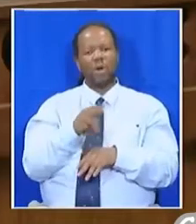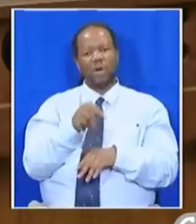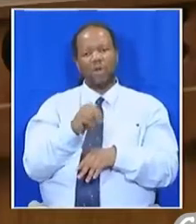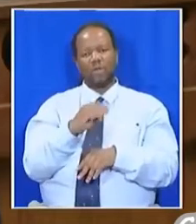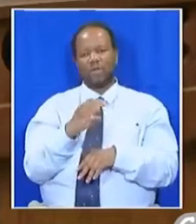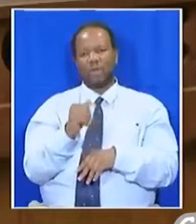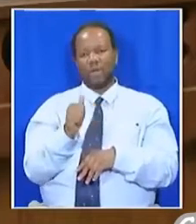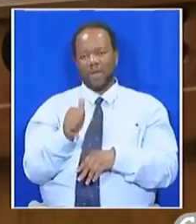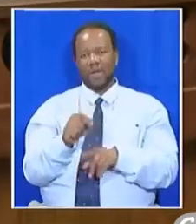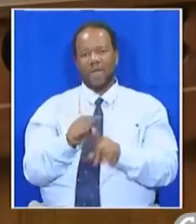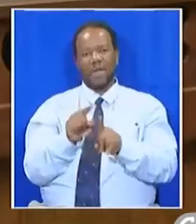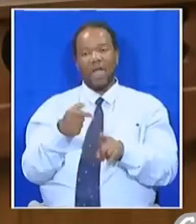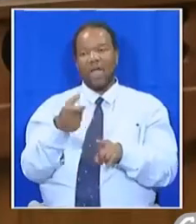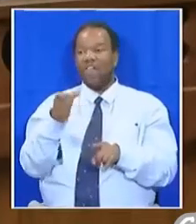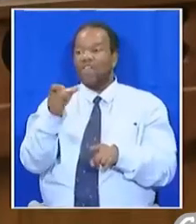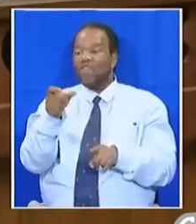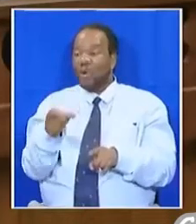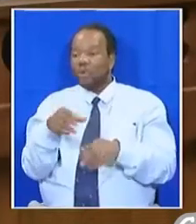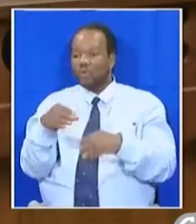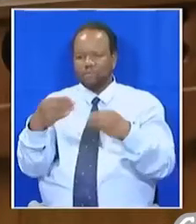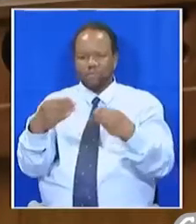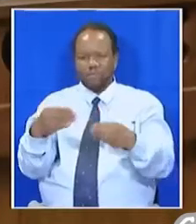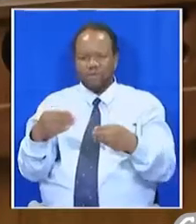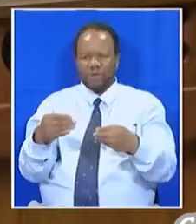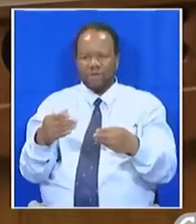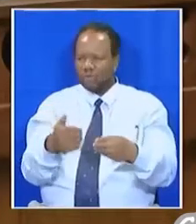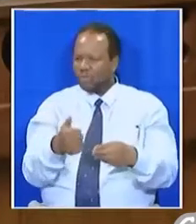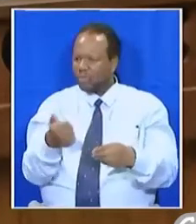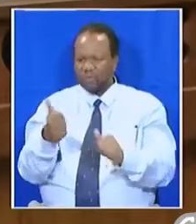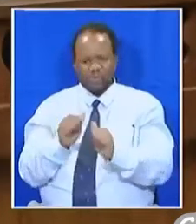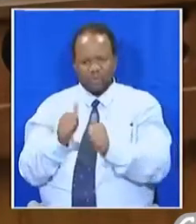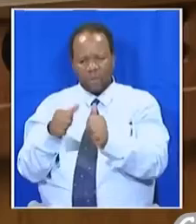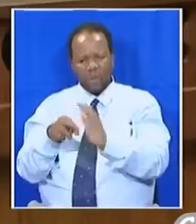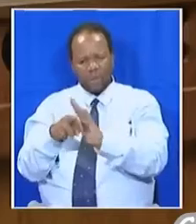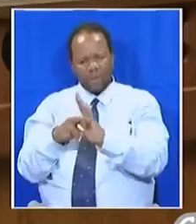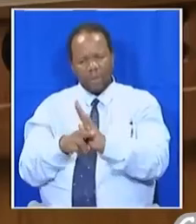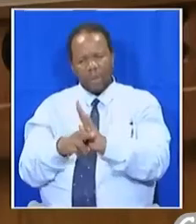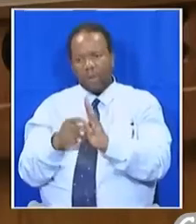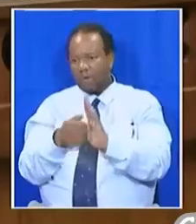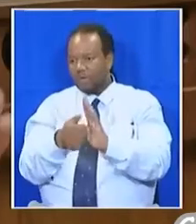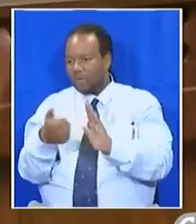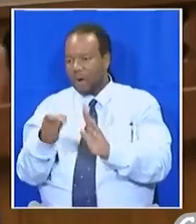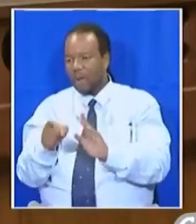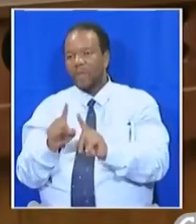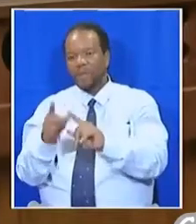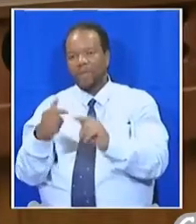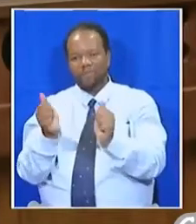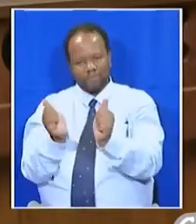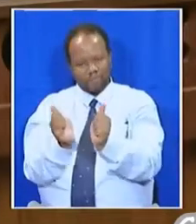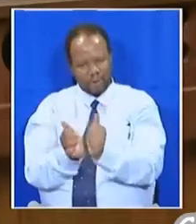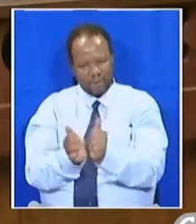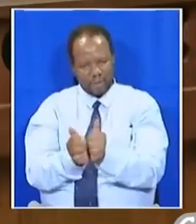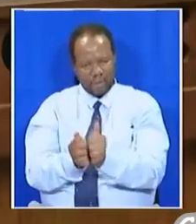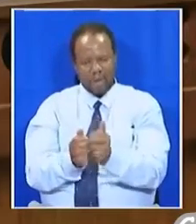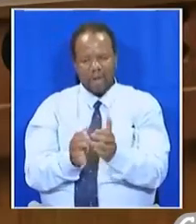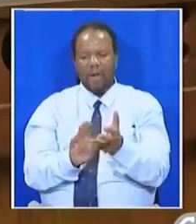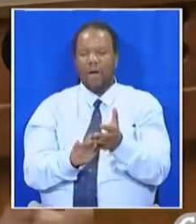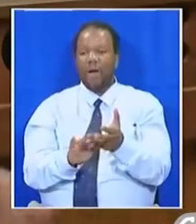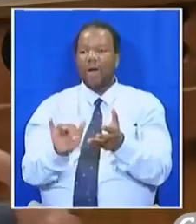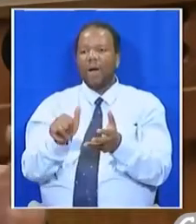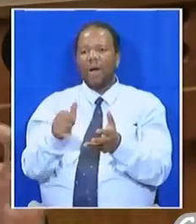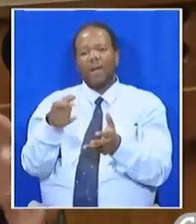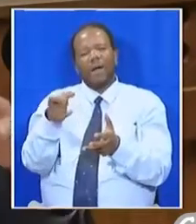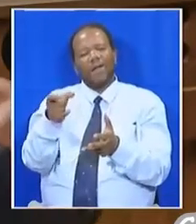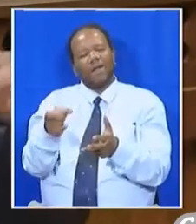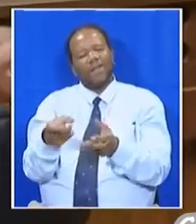of unscrupulous lenders who contravene the Act, and then legal certainty on the in duplum debt rule. Now